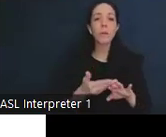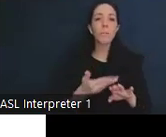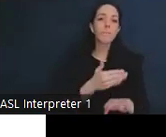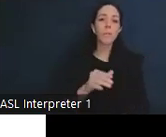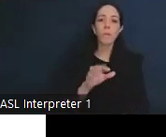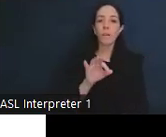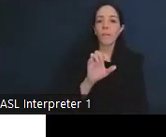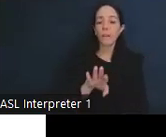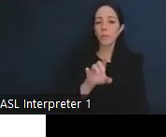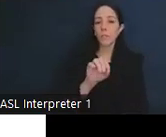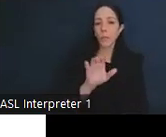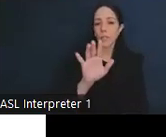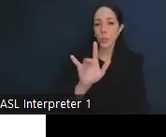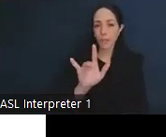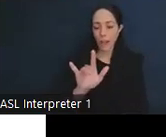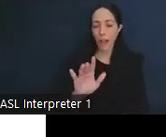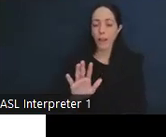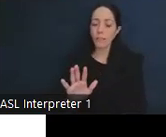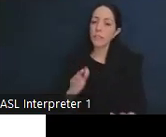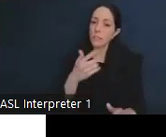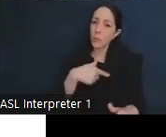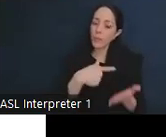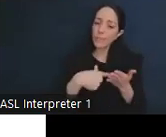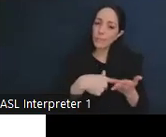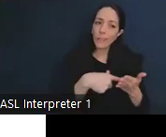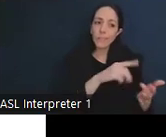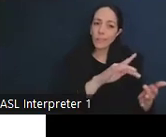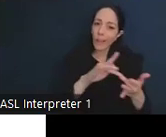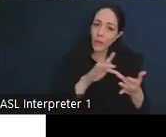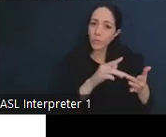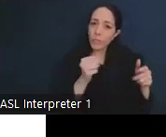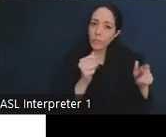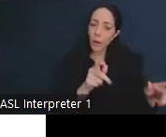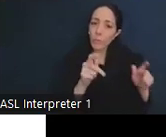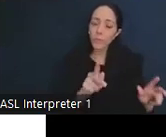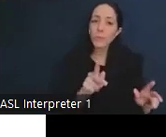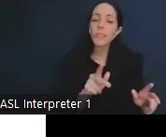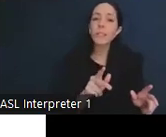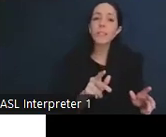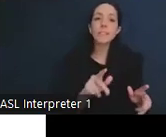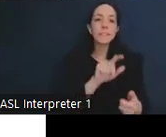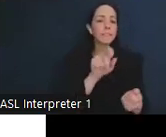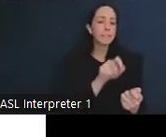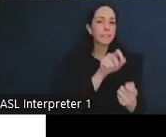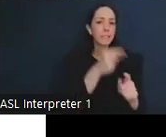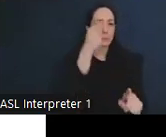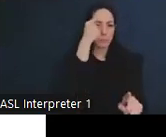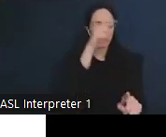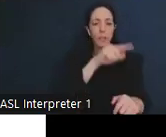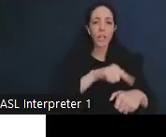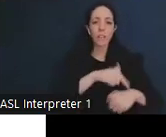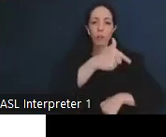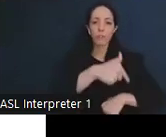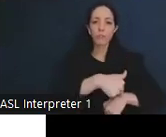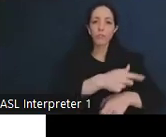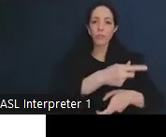been discussing outreach opportunities specifically to our long-term care